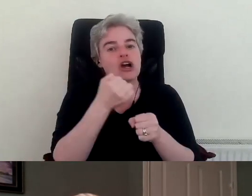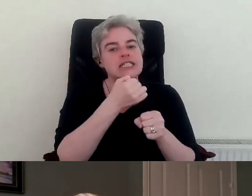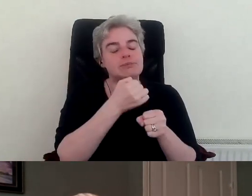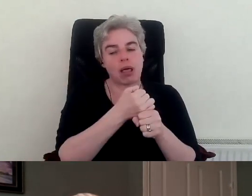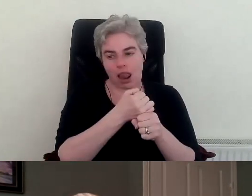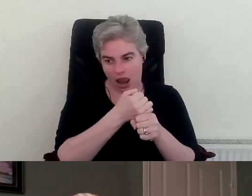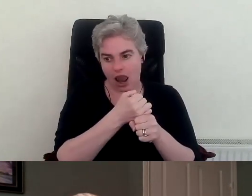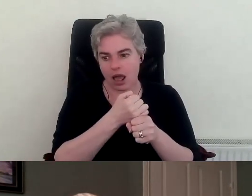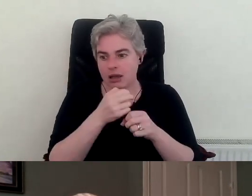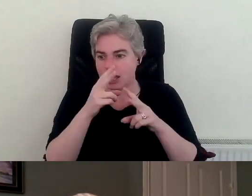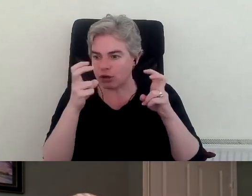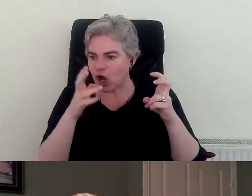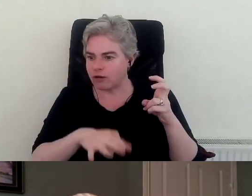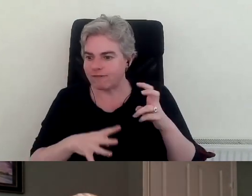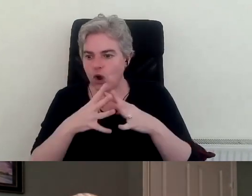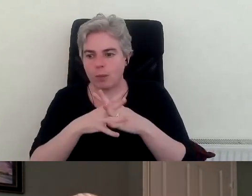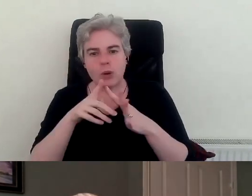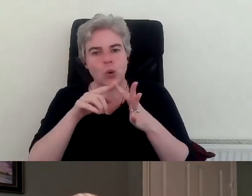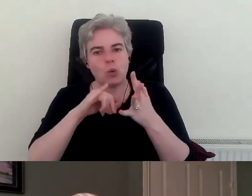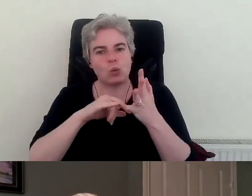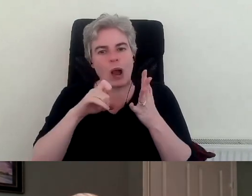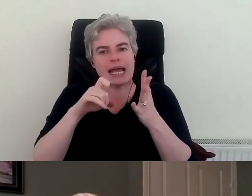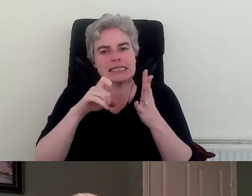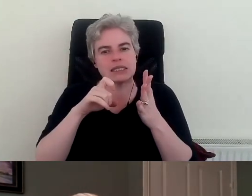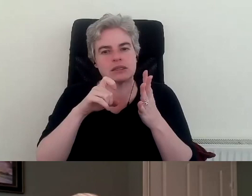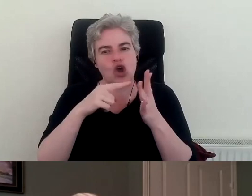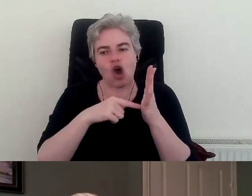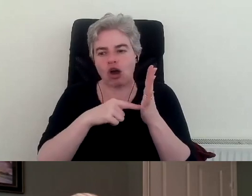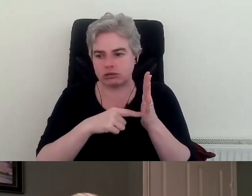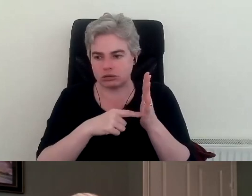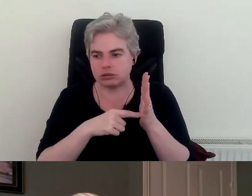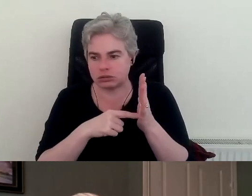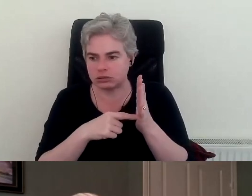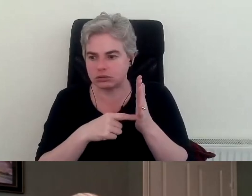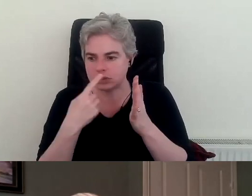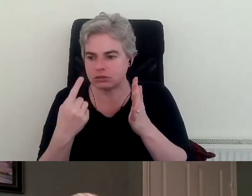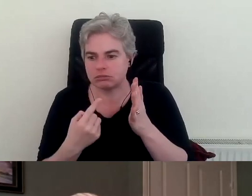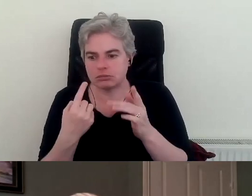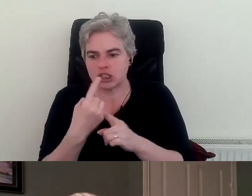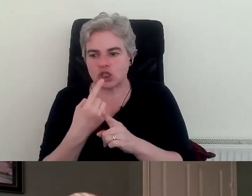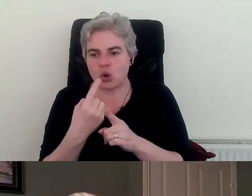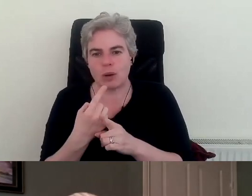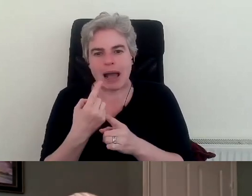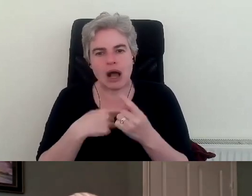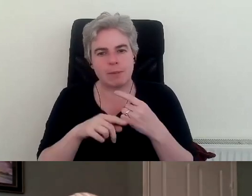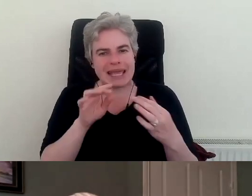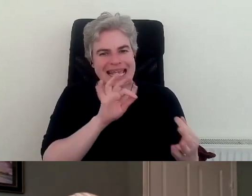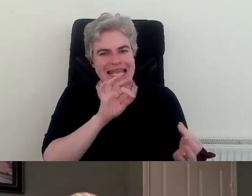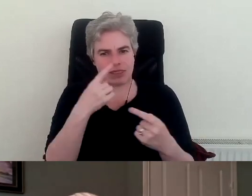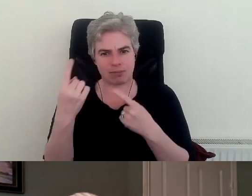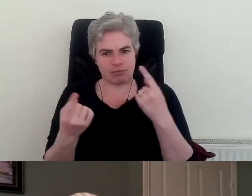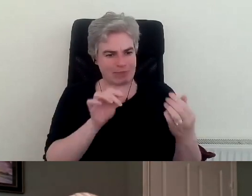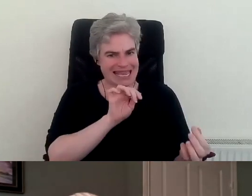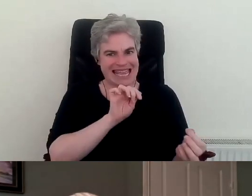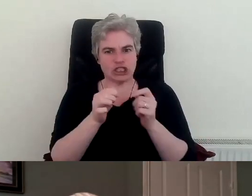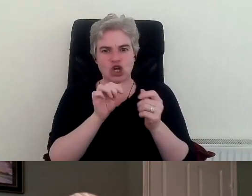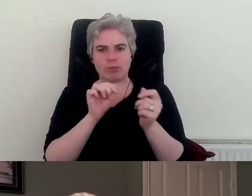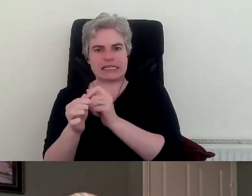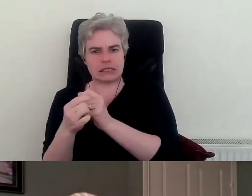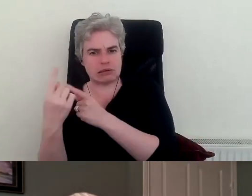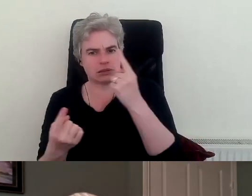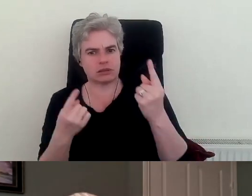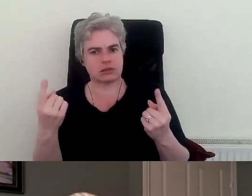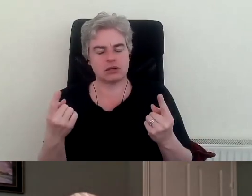had from Westcott, where he's taking up that role, talking about being interpreters from of